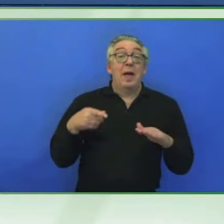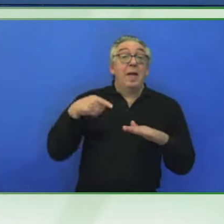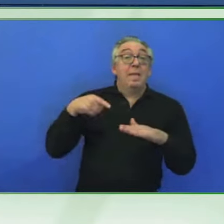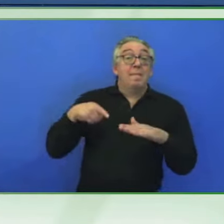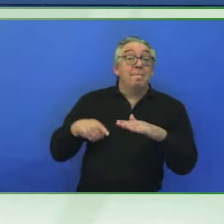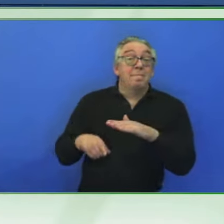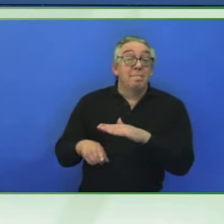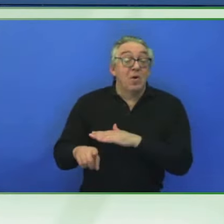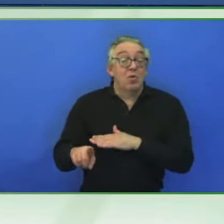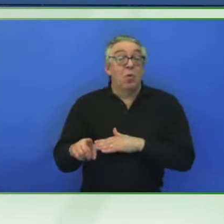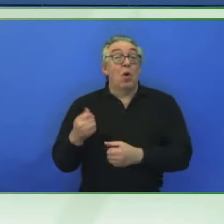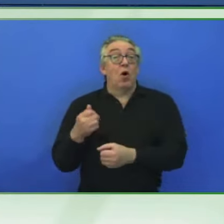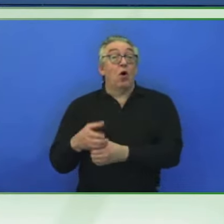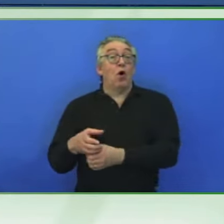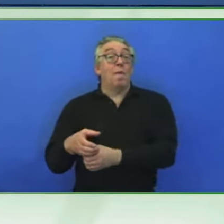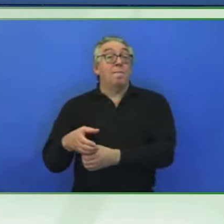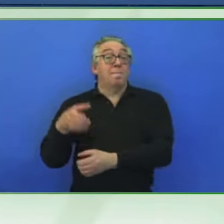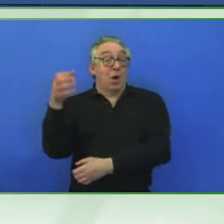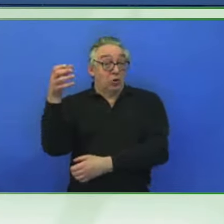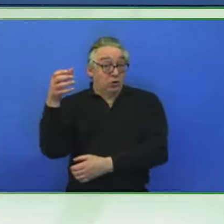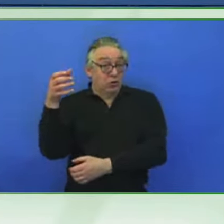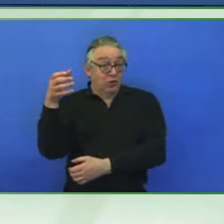app and mobile